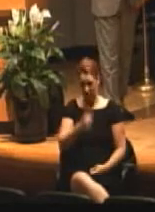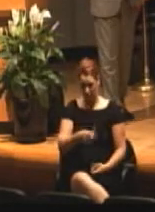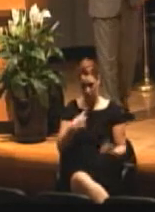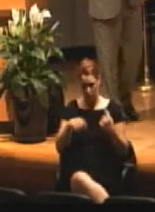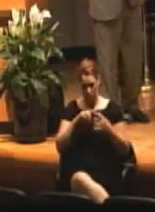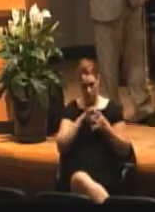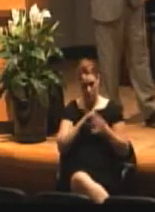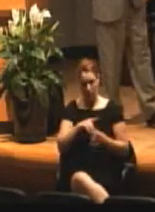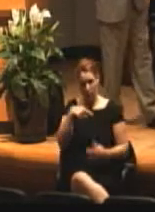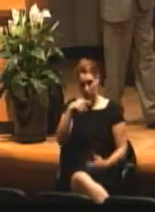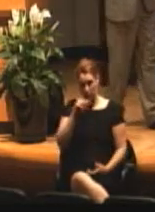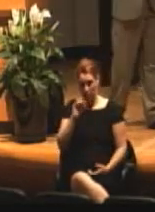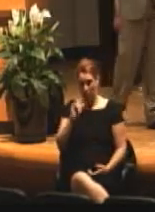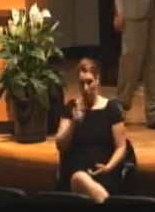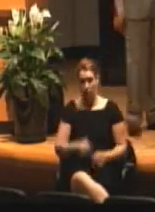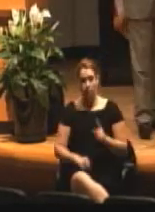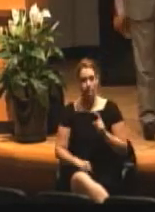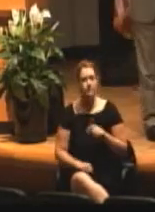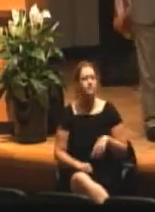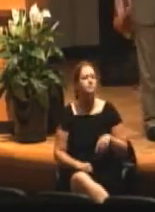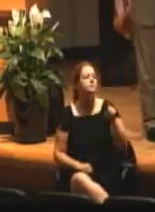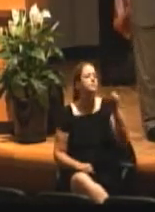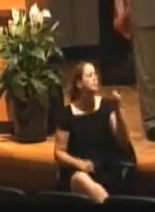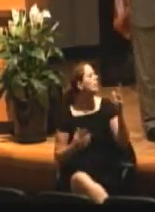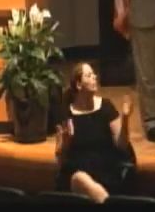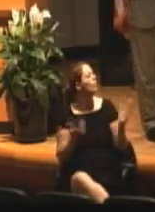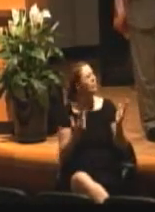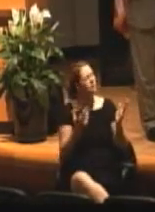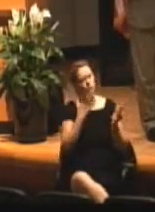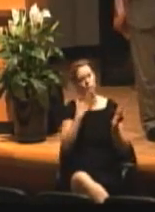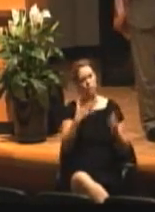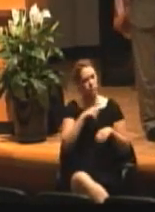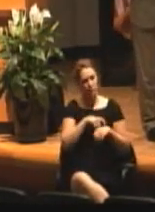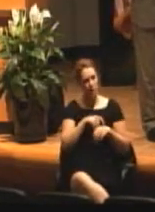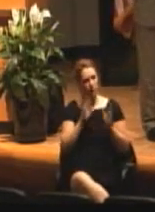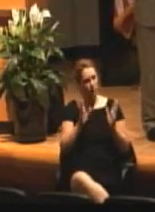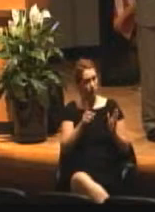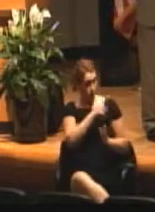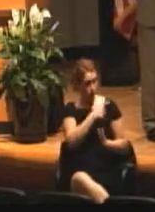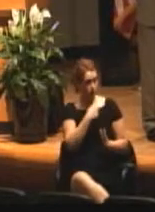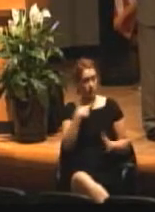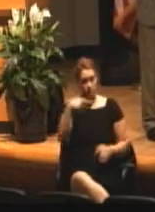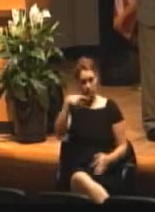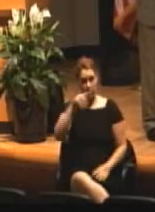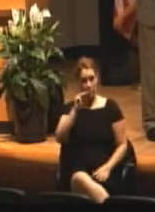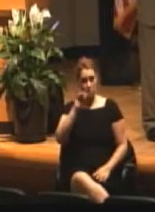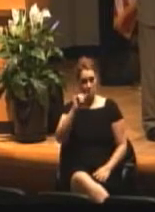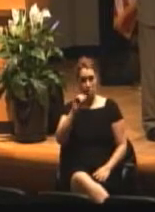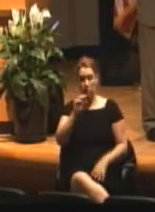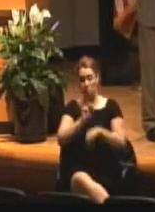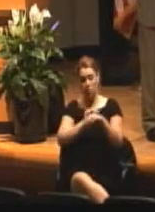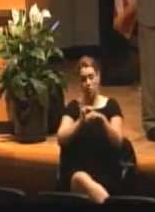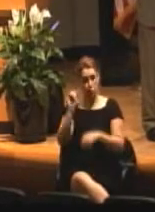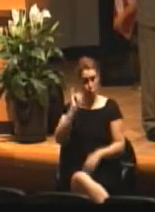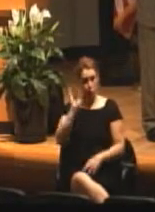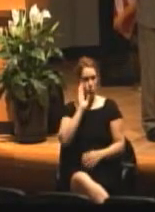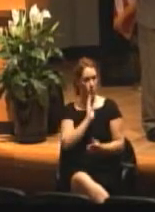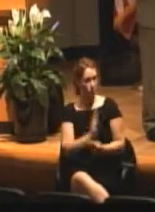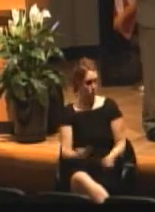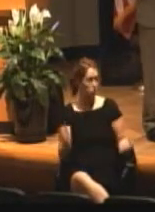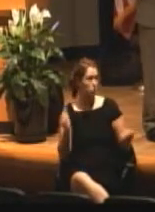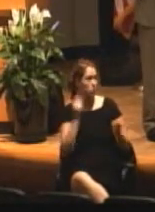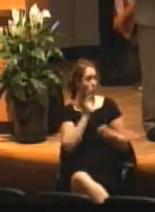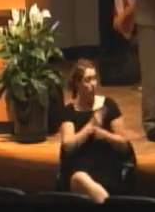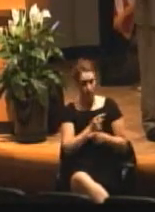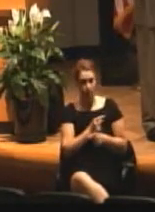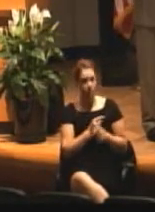What is a good time frame? You say it goes away after? After a little bit, yeah. If you go